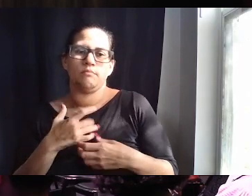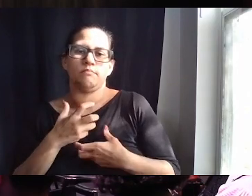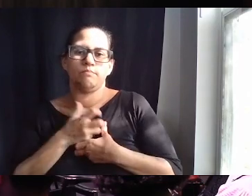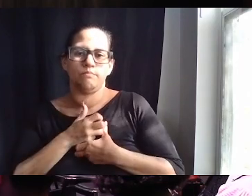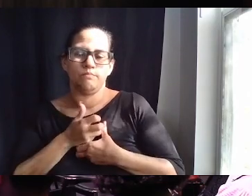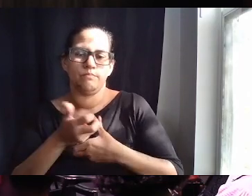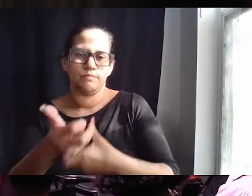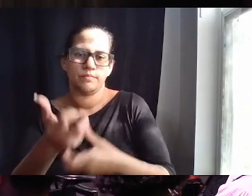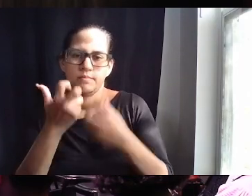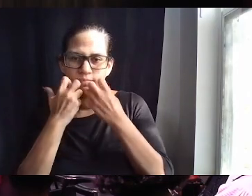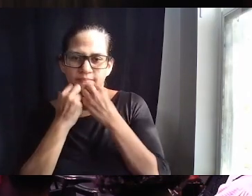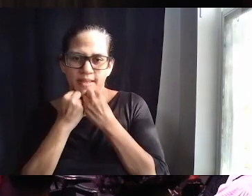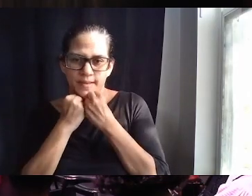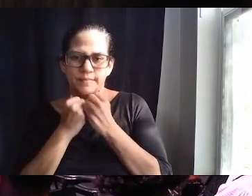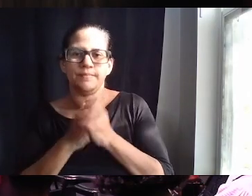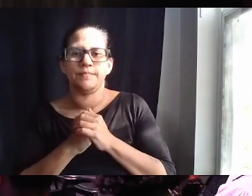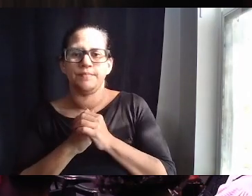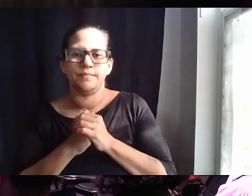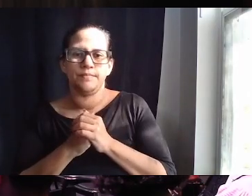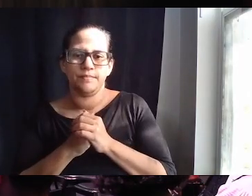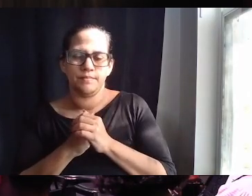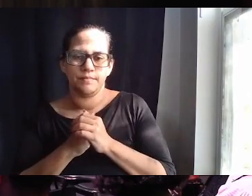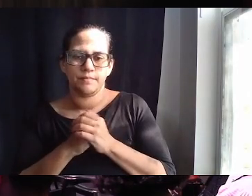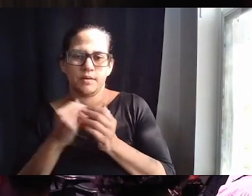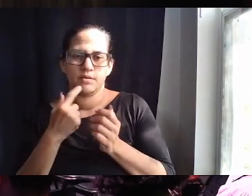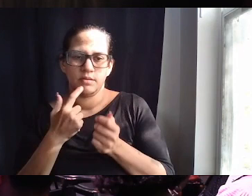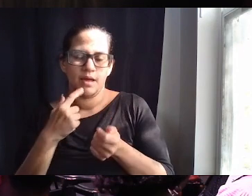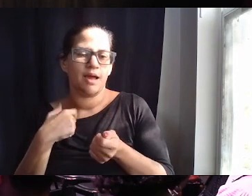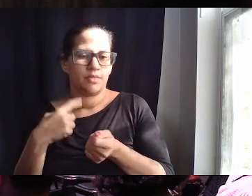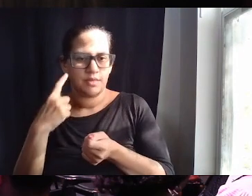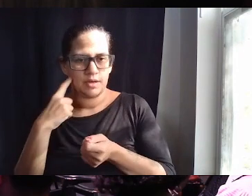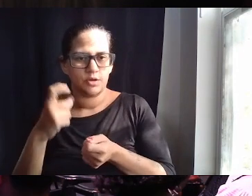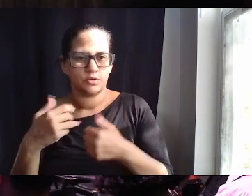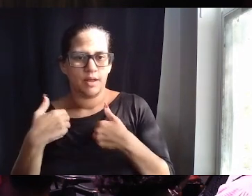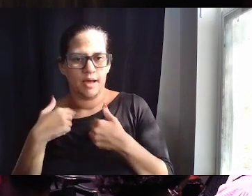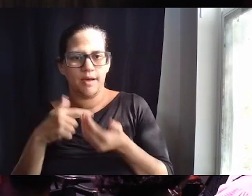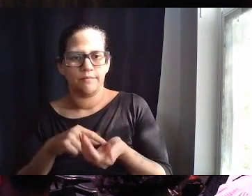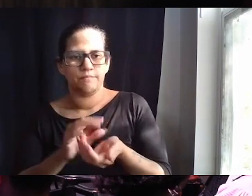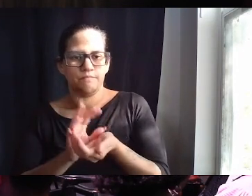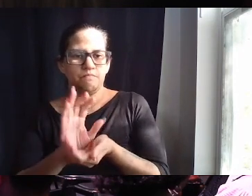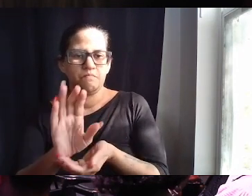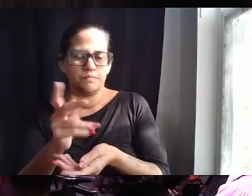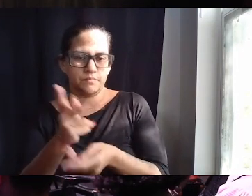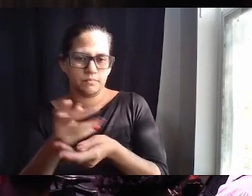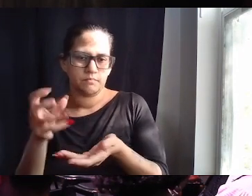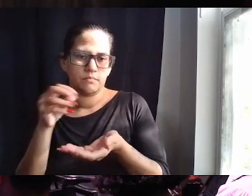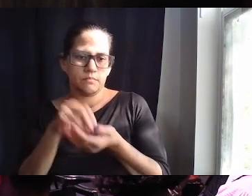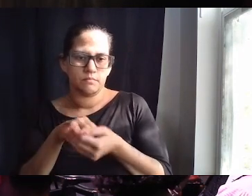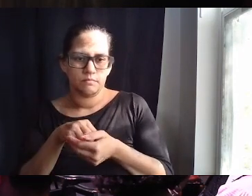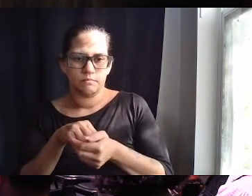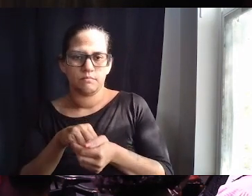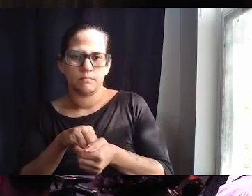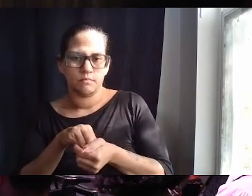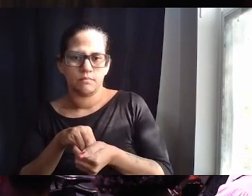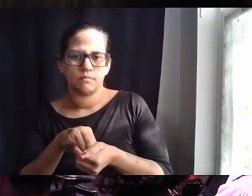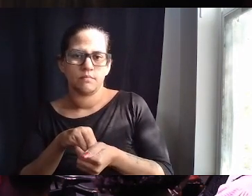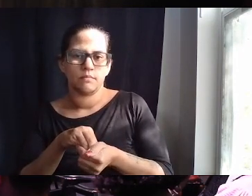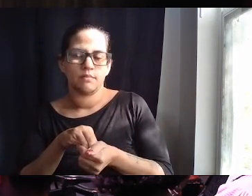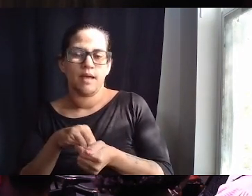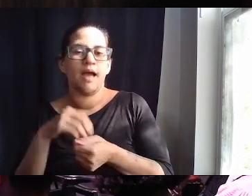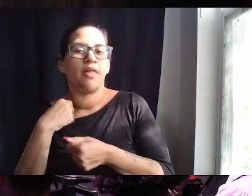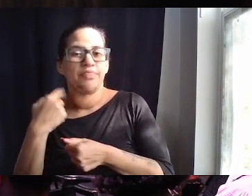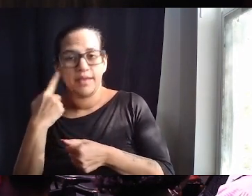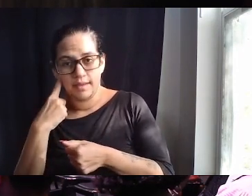sangriante. And she said, I think you should have this. And she put it in my hand. I think that's what